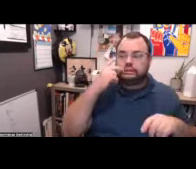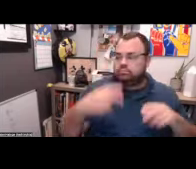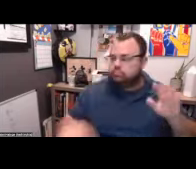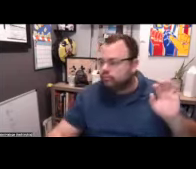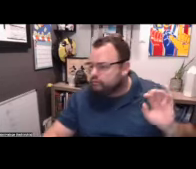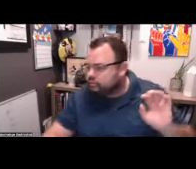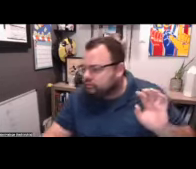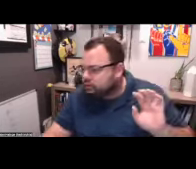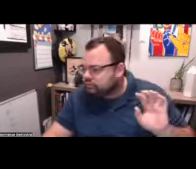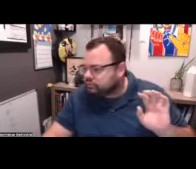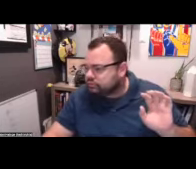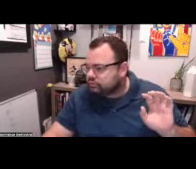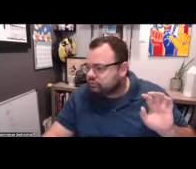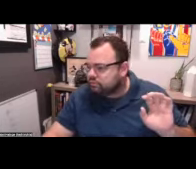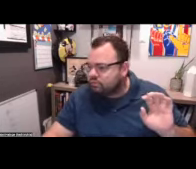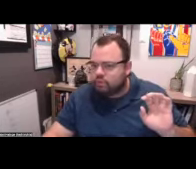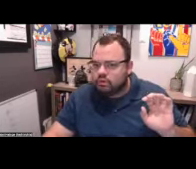Okay.